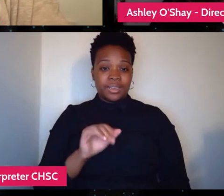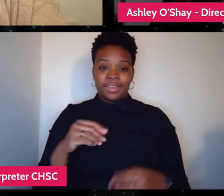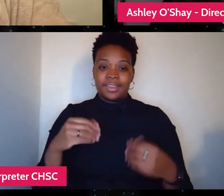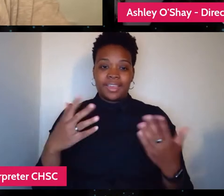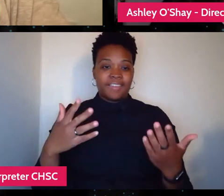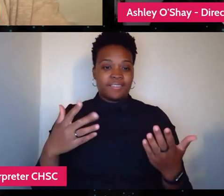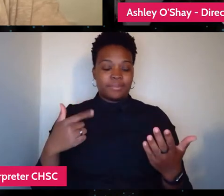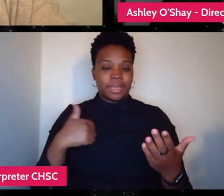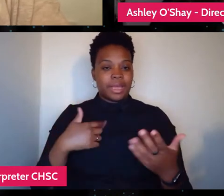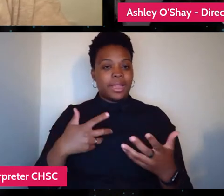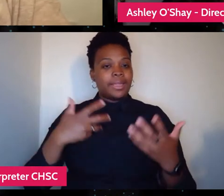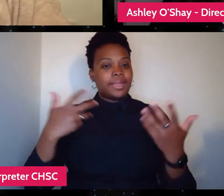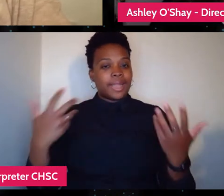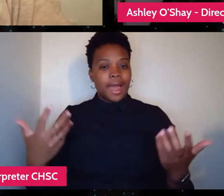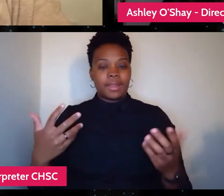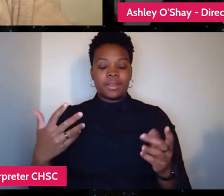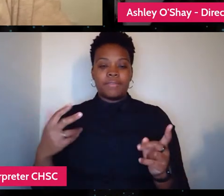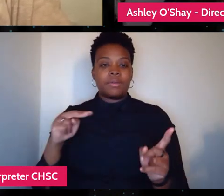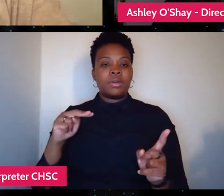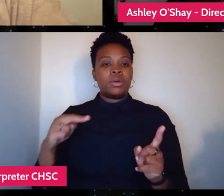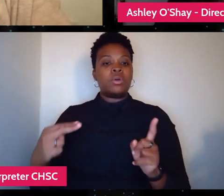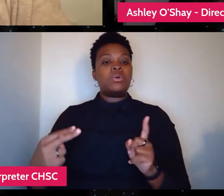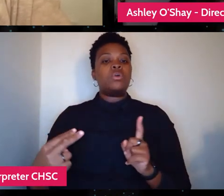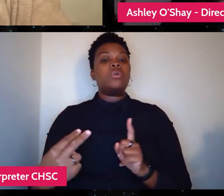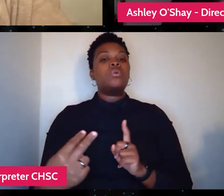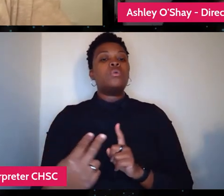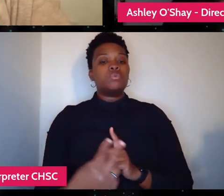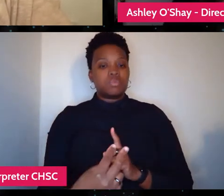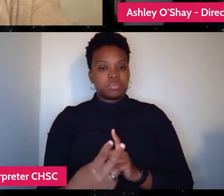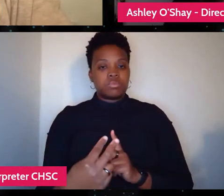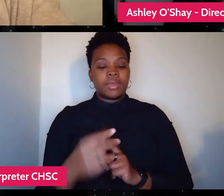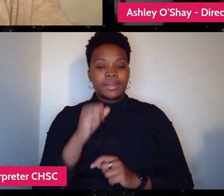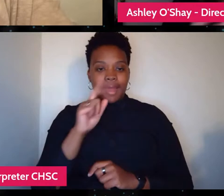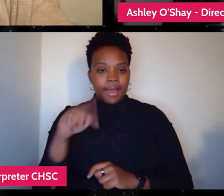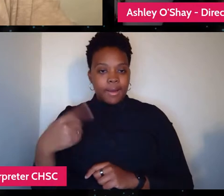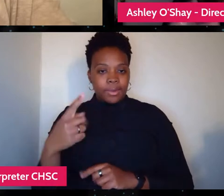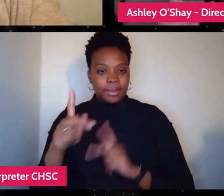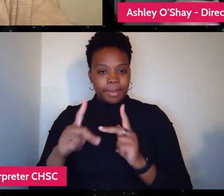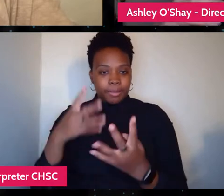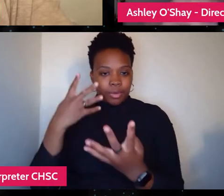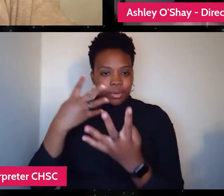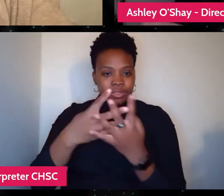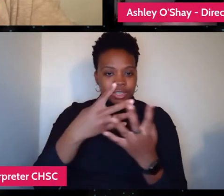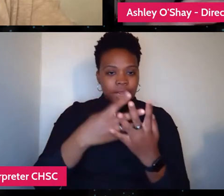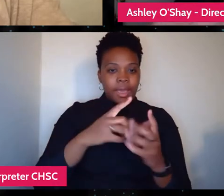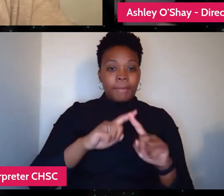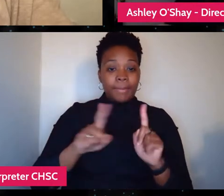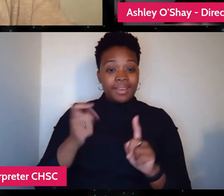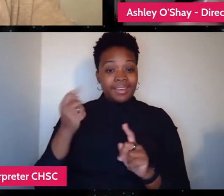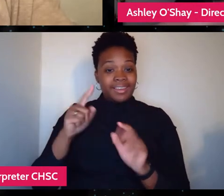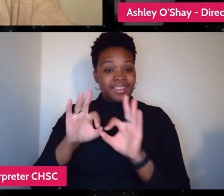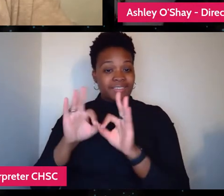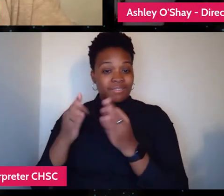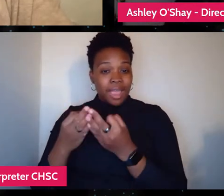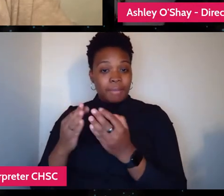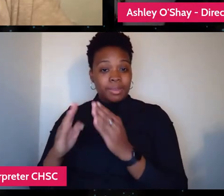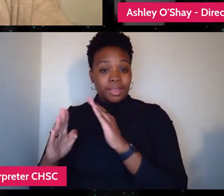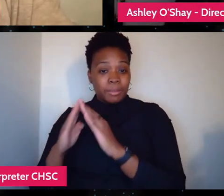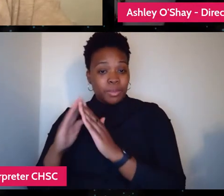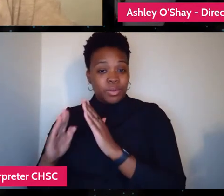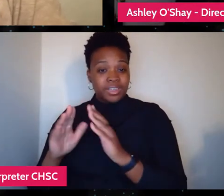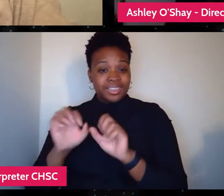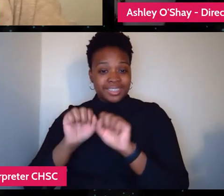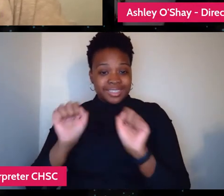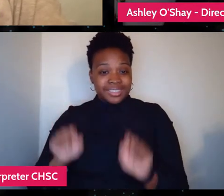of perspective about not only people that are incarcerated, but like the families and the communities and the systems that